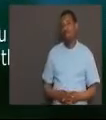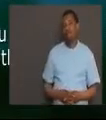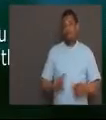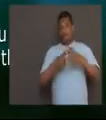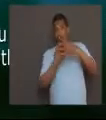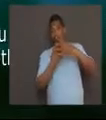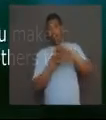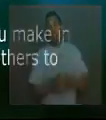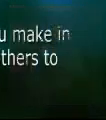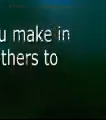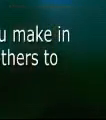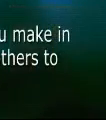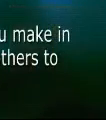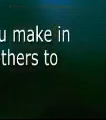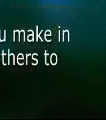Begin.